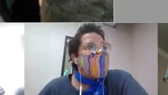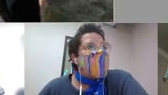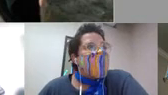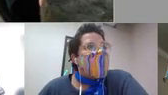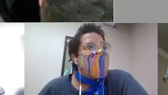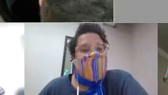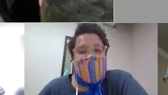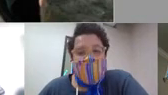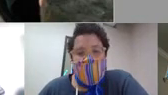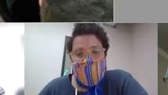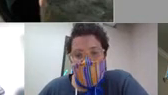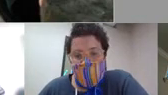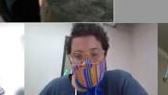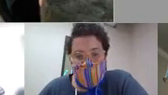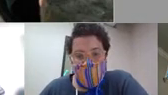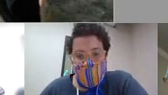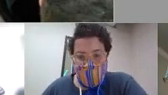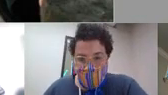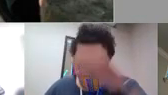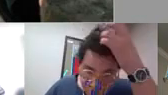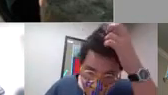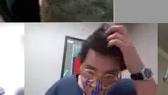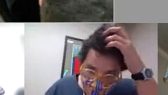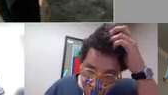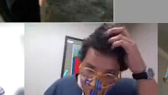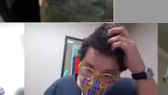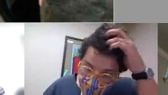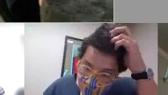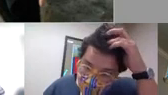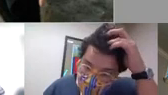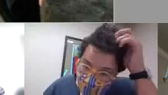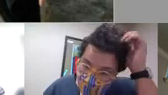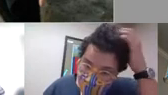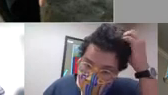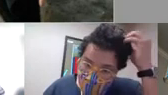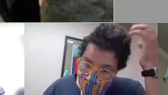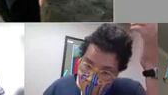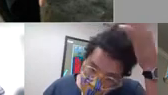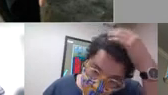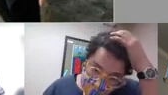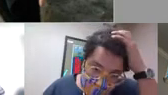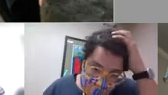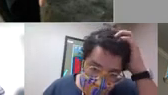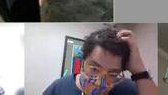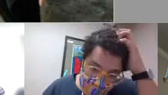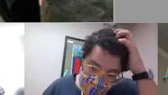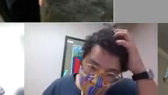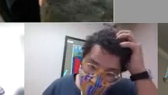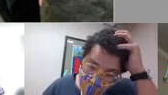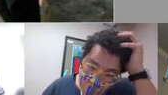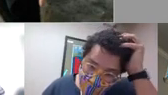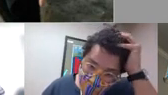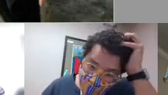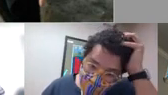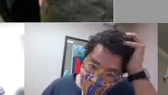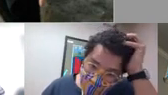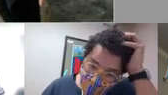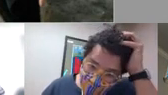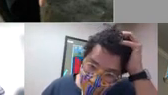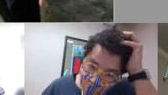and promoting more bike parking on school grounds is just another example. And then continuing to expand